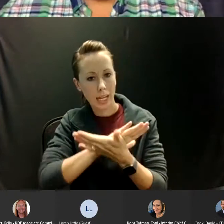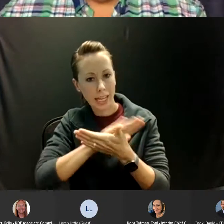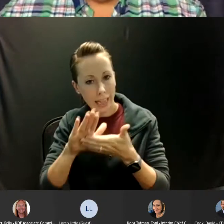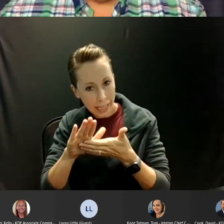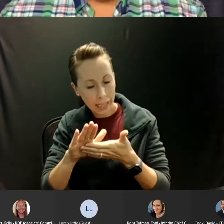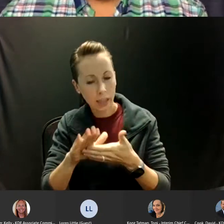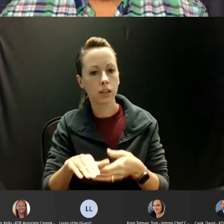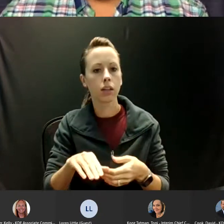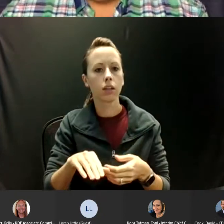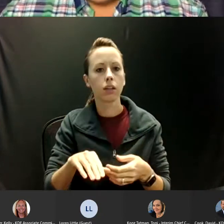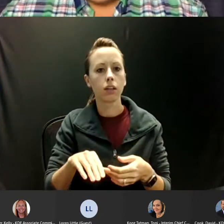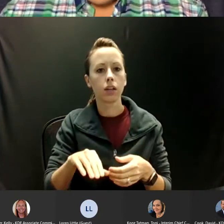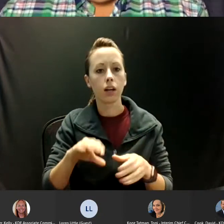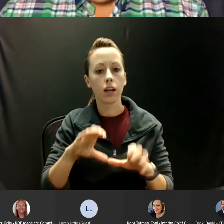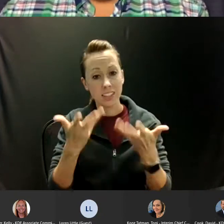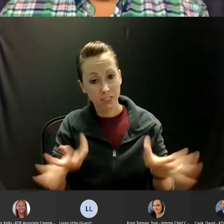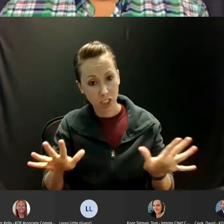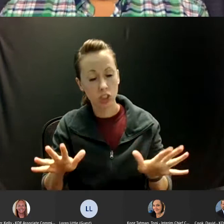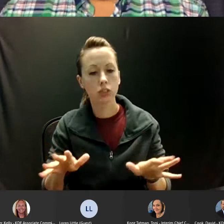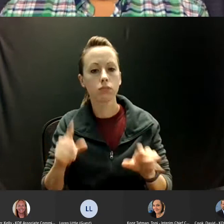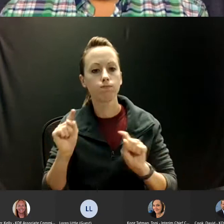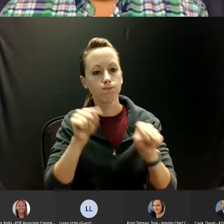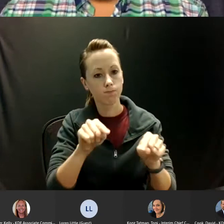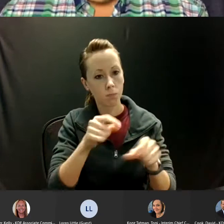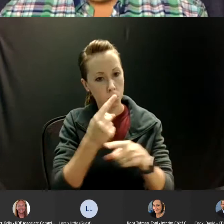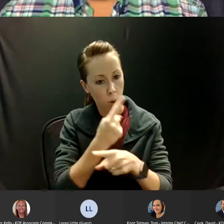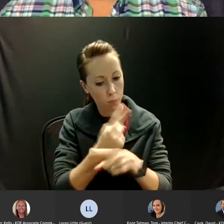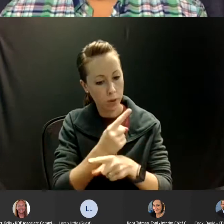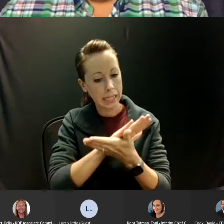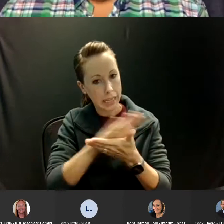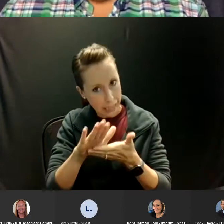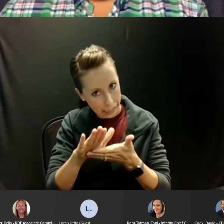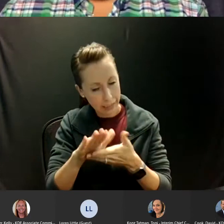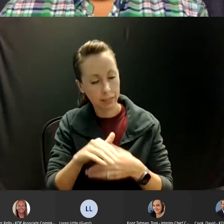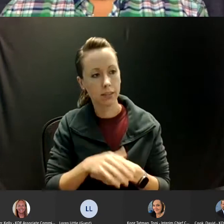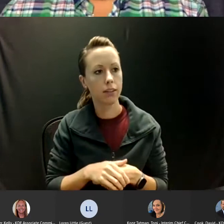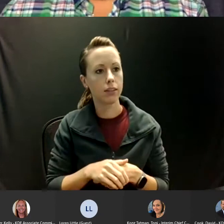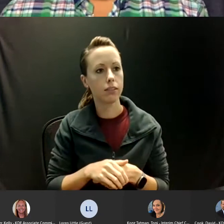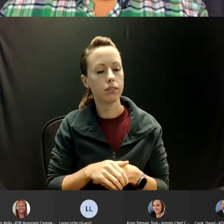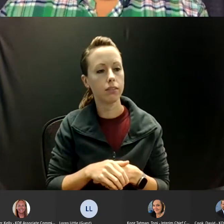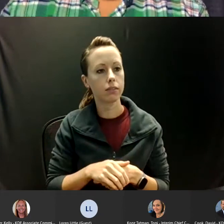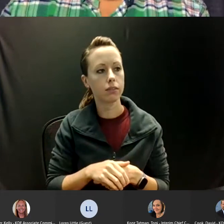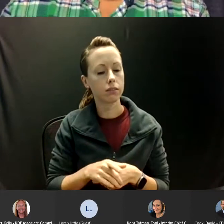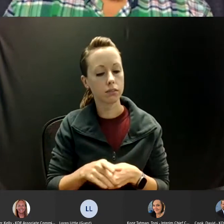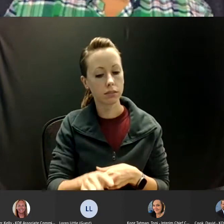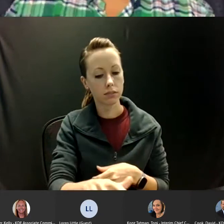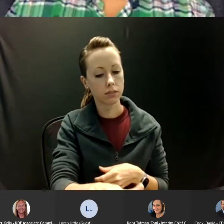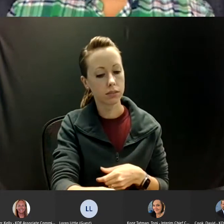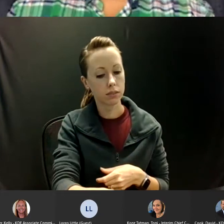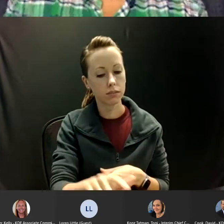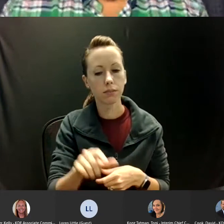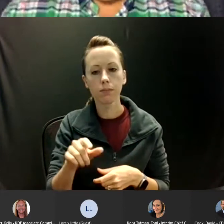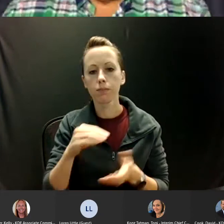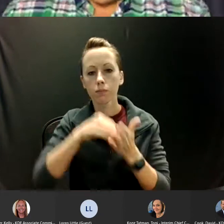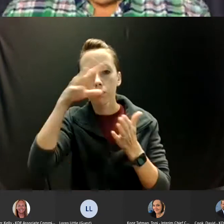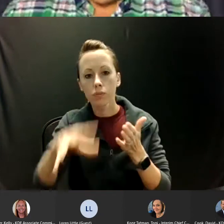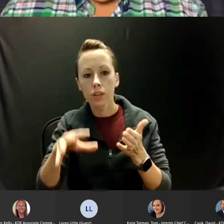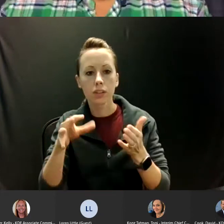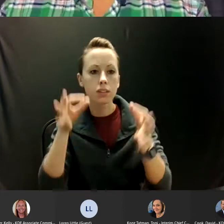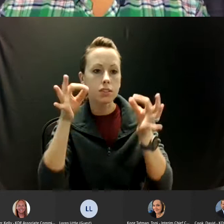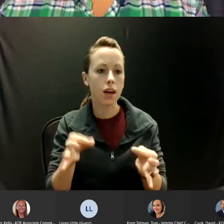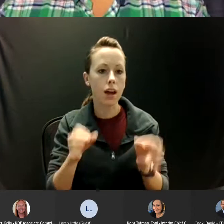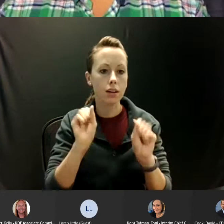are being properly cleaned and that kind of thing. And then especially in cases where, you know, students can choose whether they're going to go in person